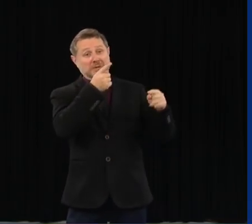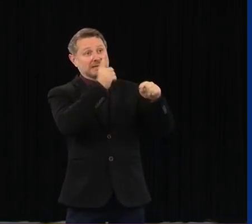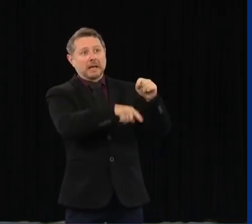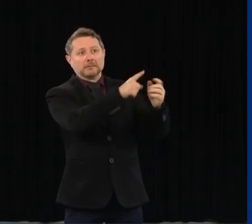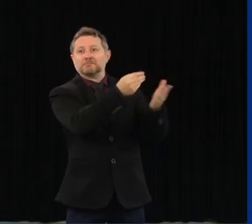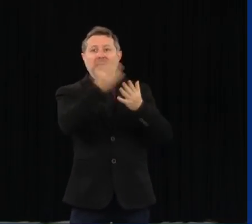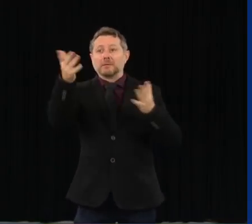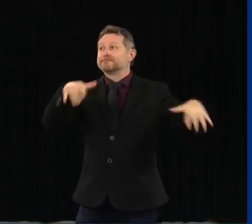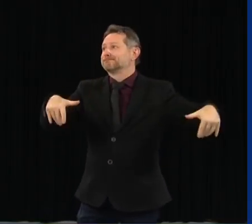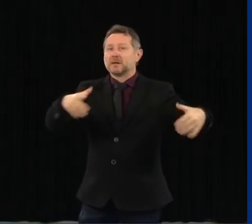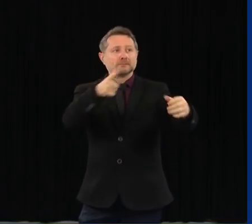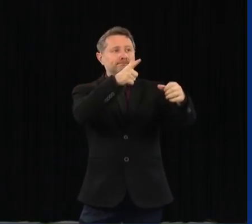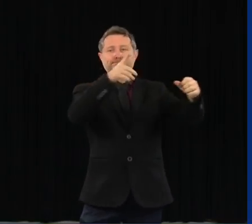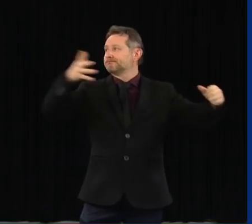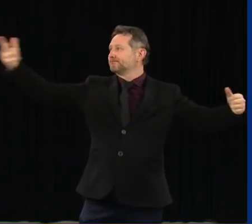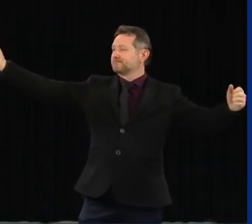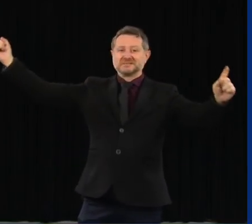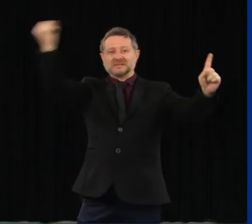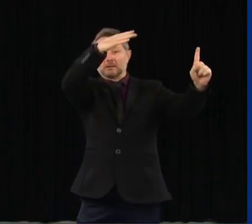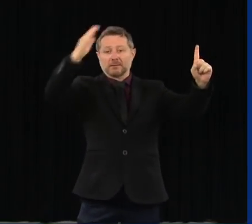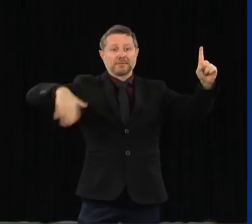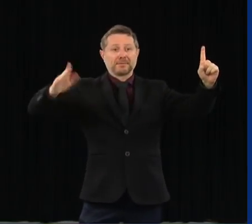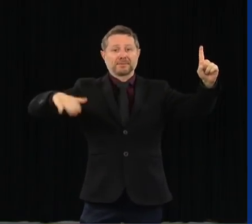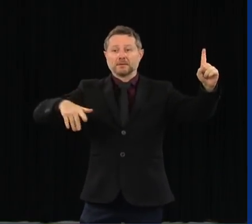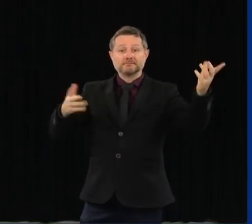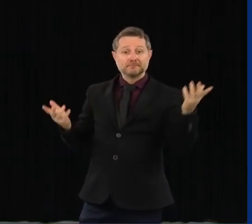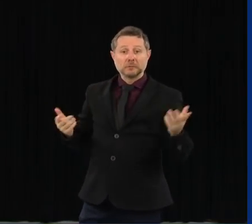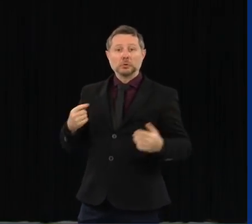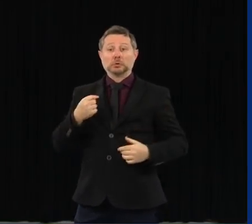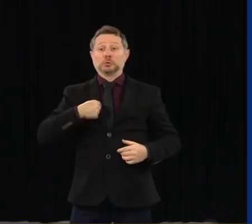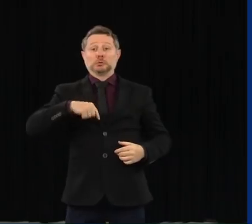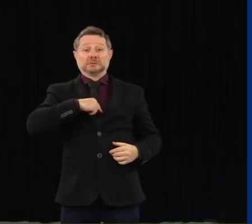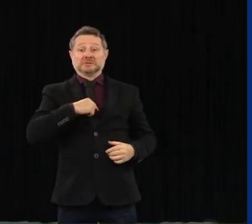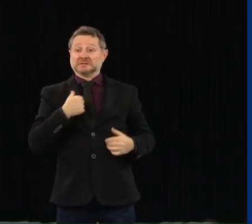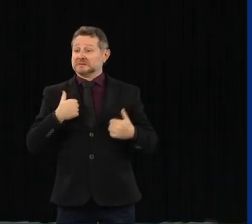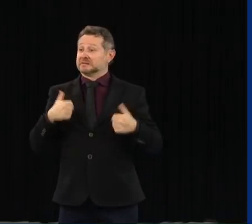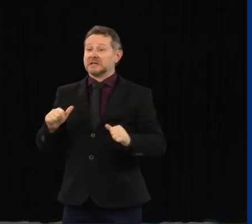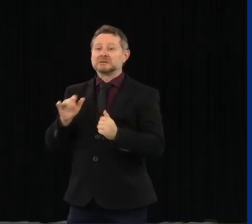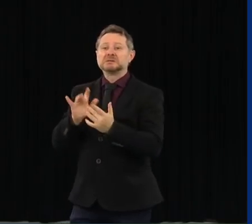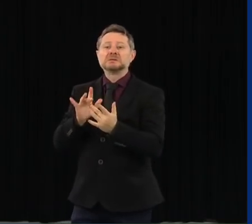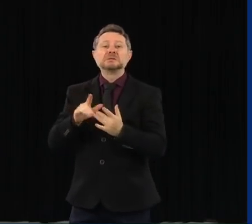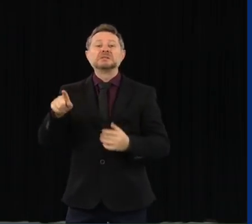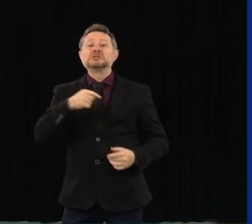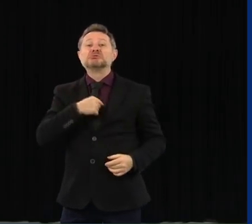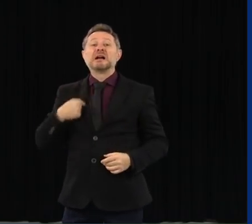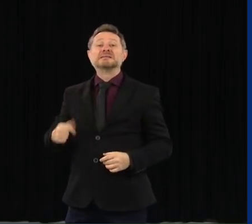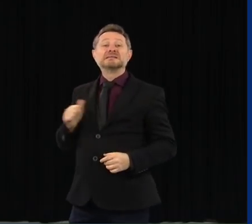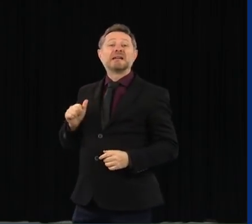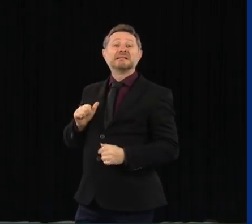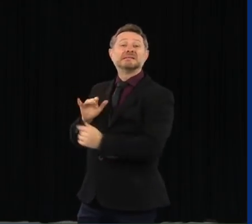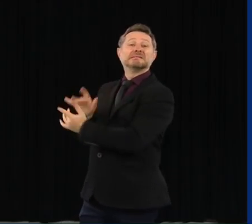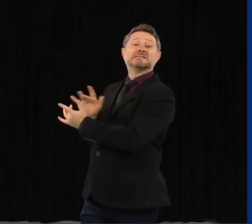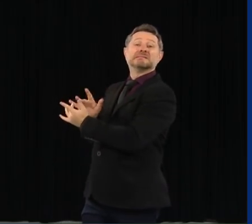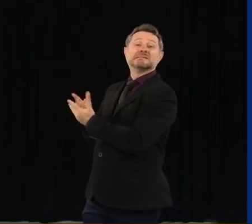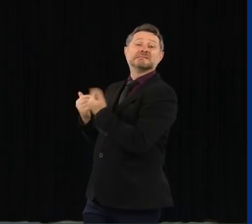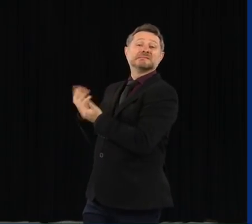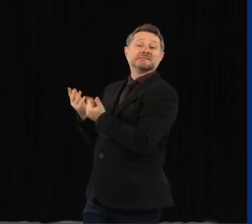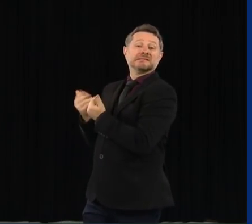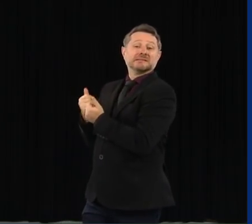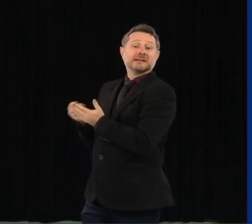point. We're still trying to buy from China. We're working with Alibaba,